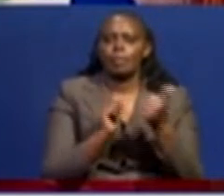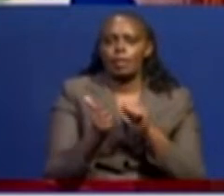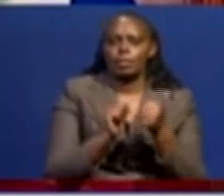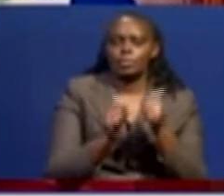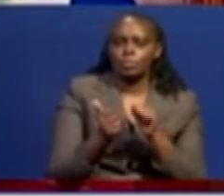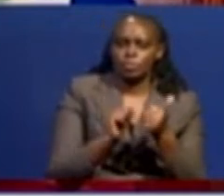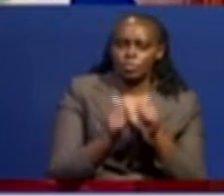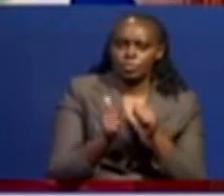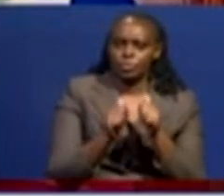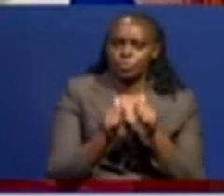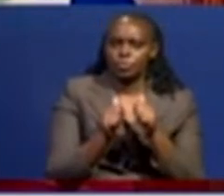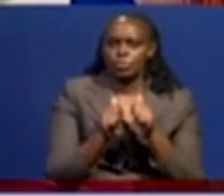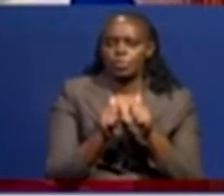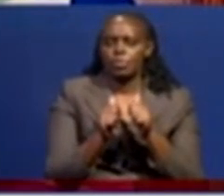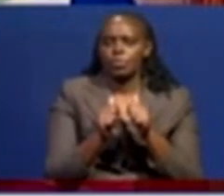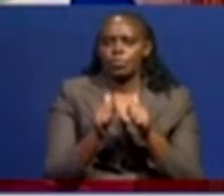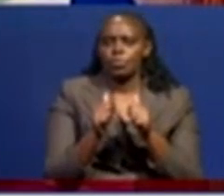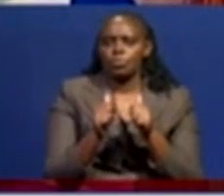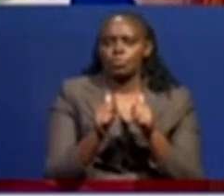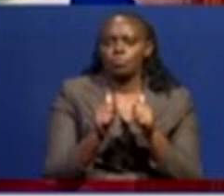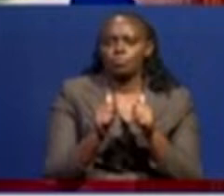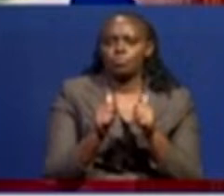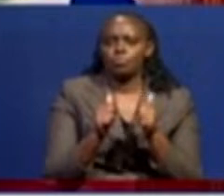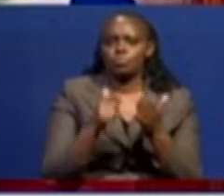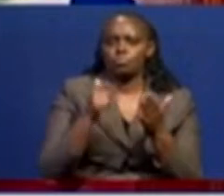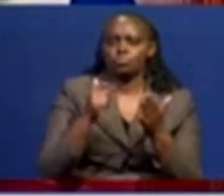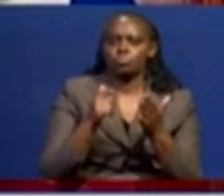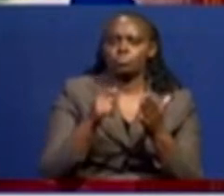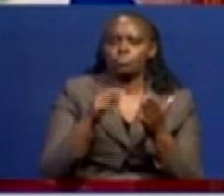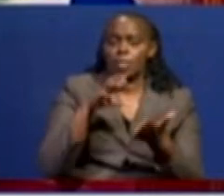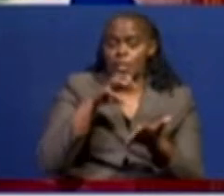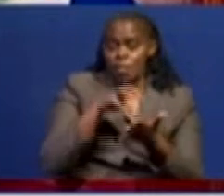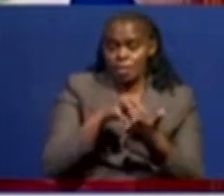the action of changing the governor or